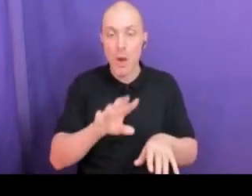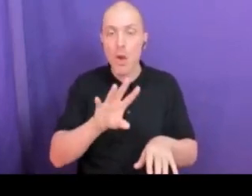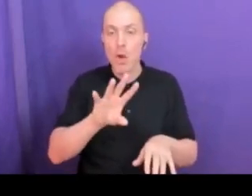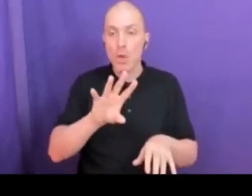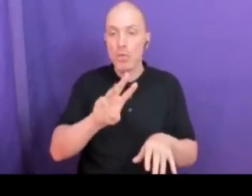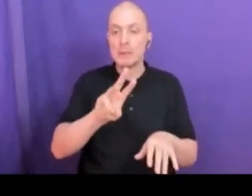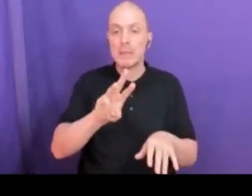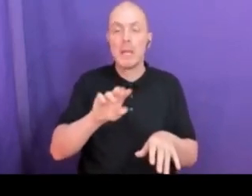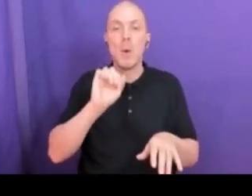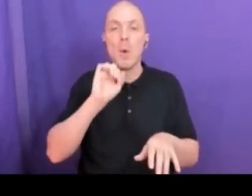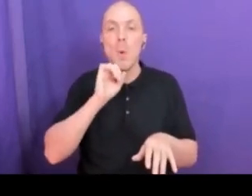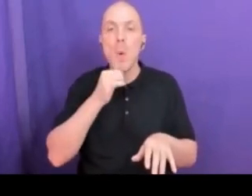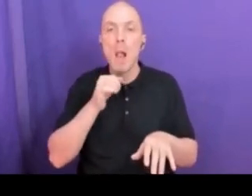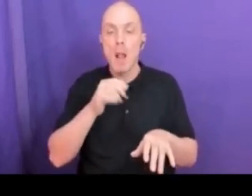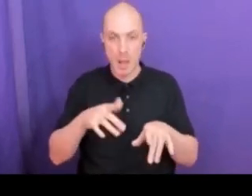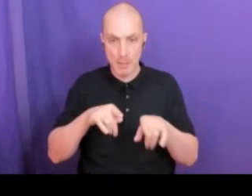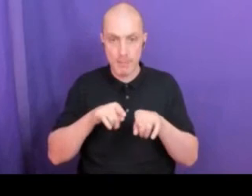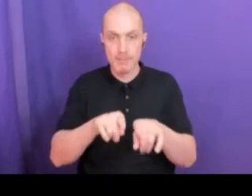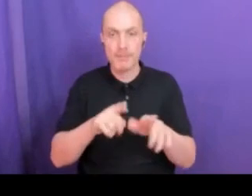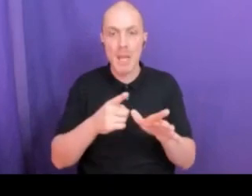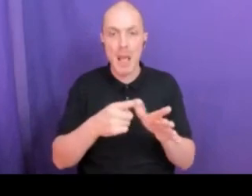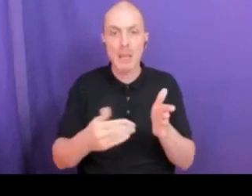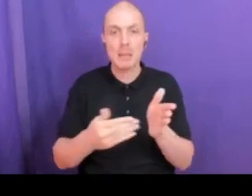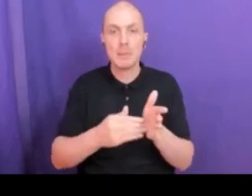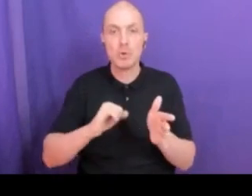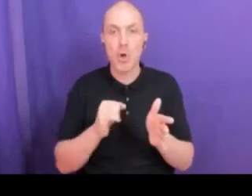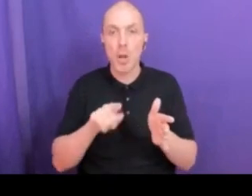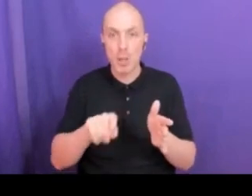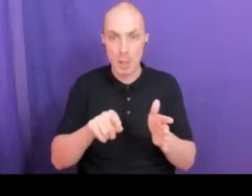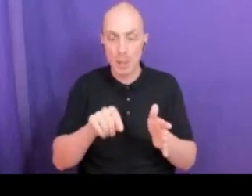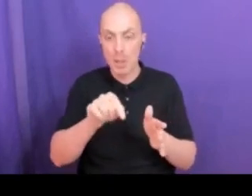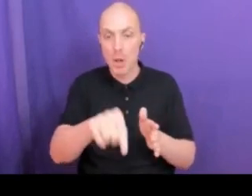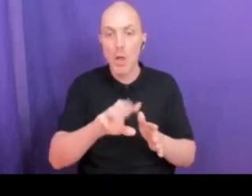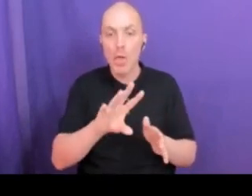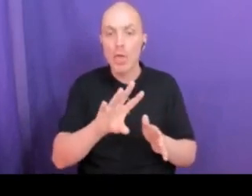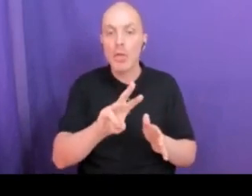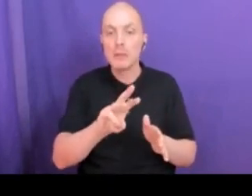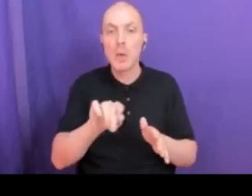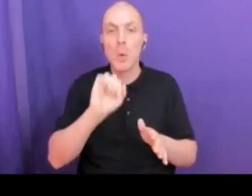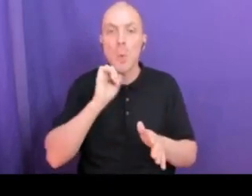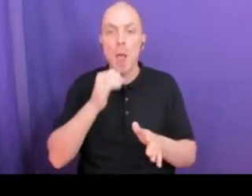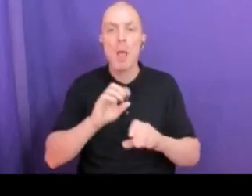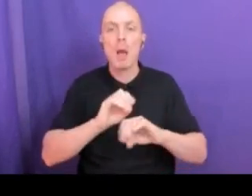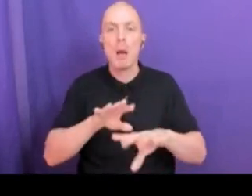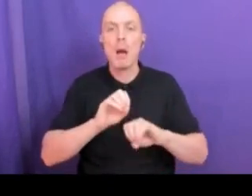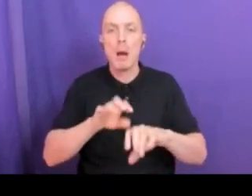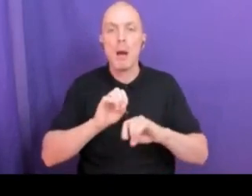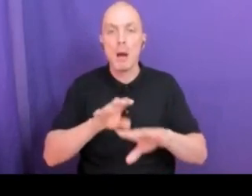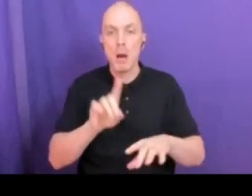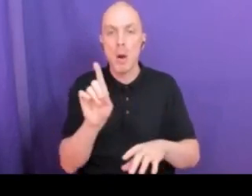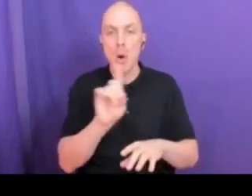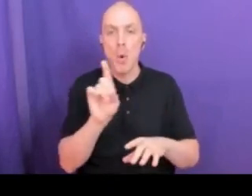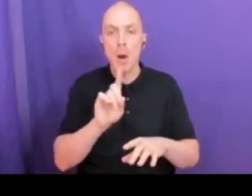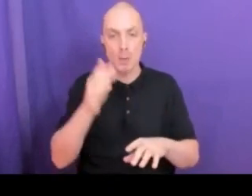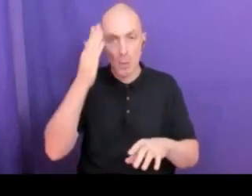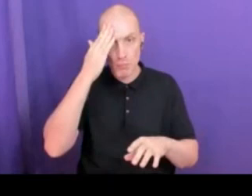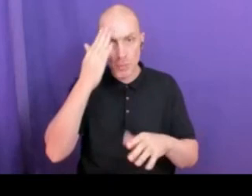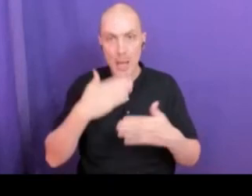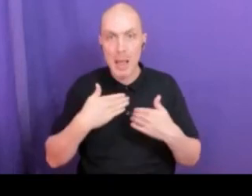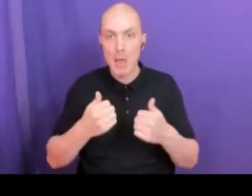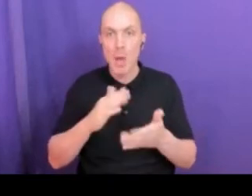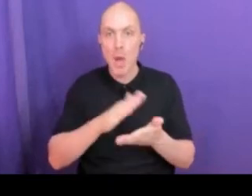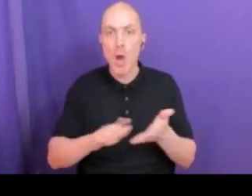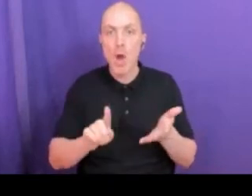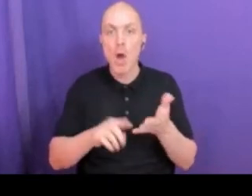that Alzheimer Scotland have arranged. We have one on Thursday all about these brain health hubs, which Anna introduced. And Brain Health Hub is really using